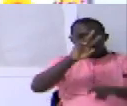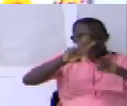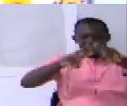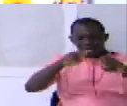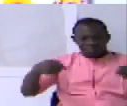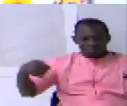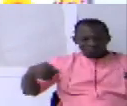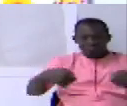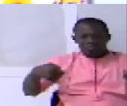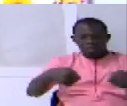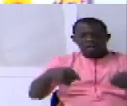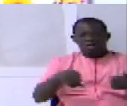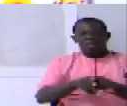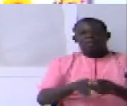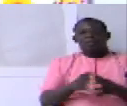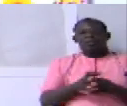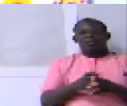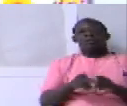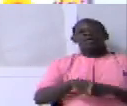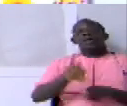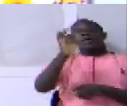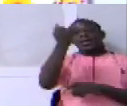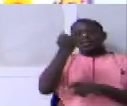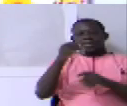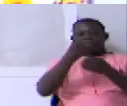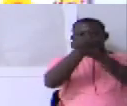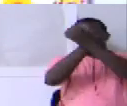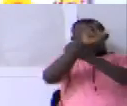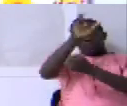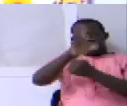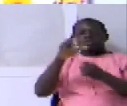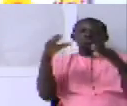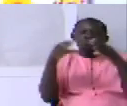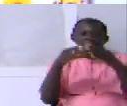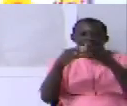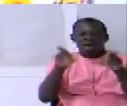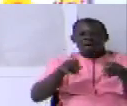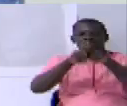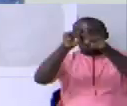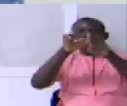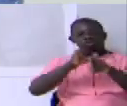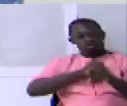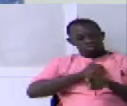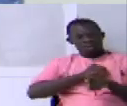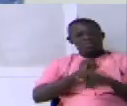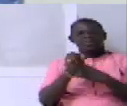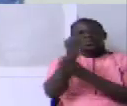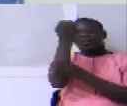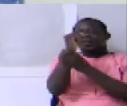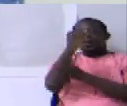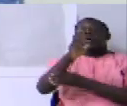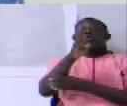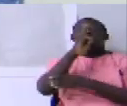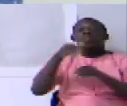yes, the prisoners will come out with their keres. But who gives the milk?